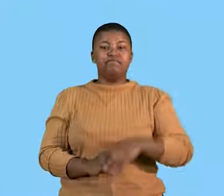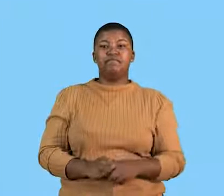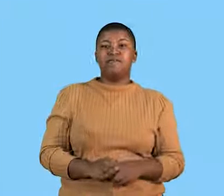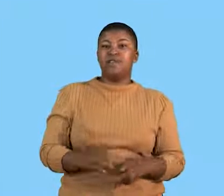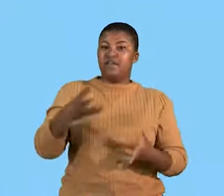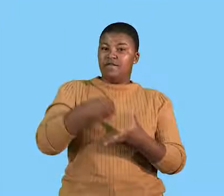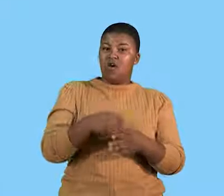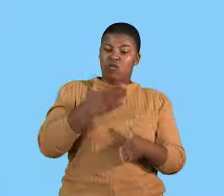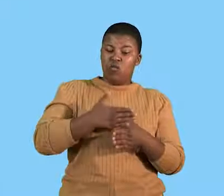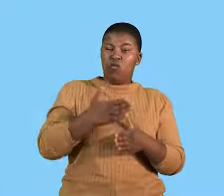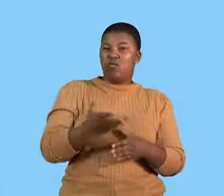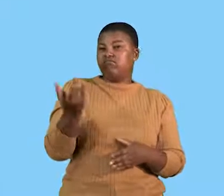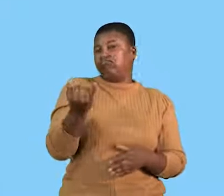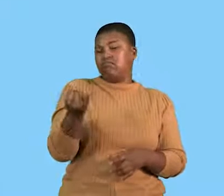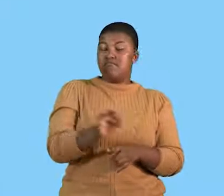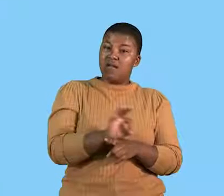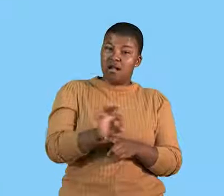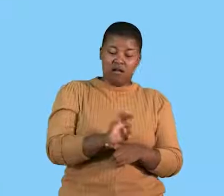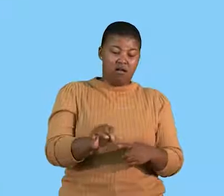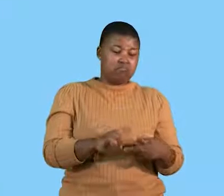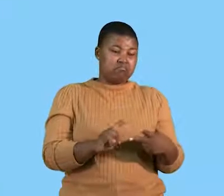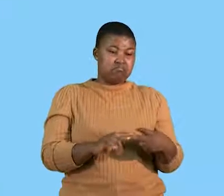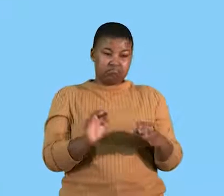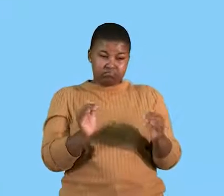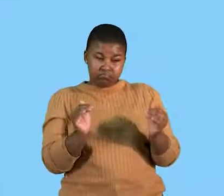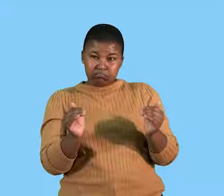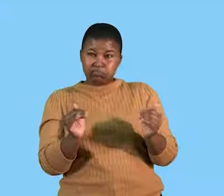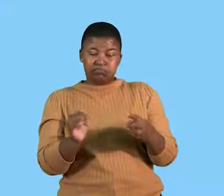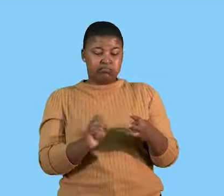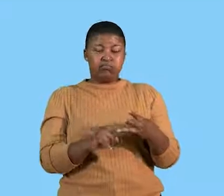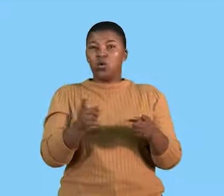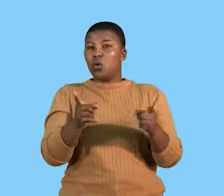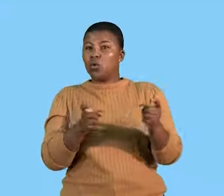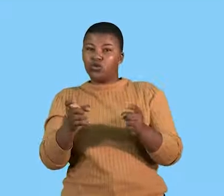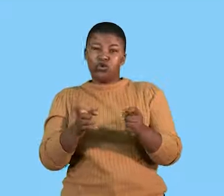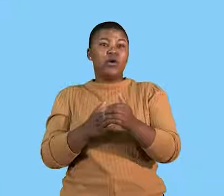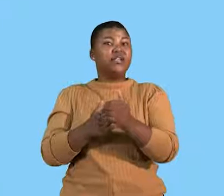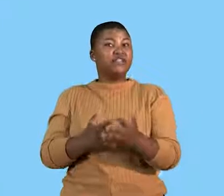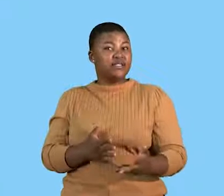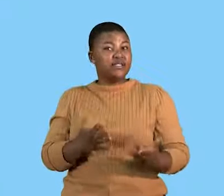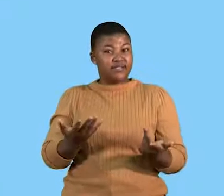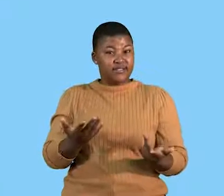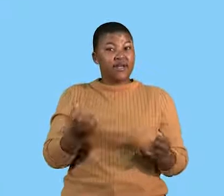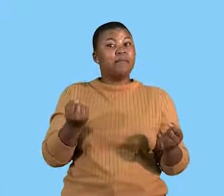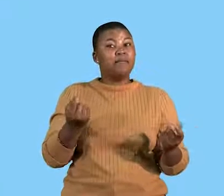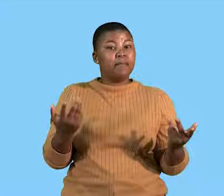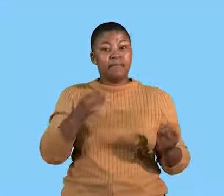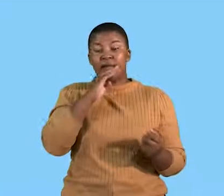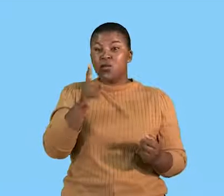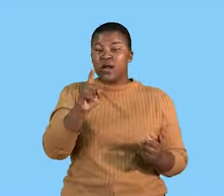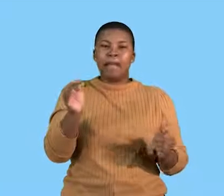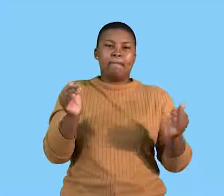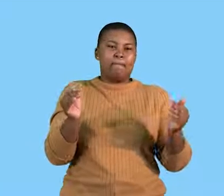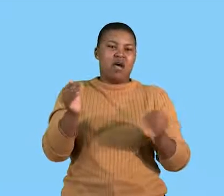one says it includes tasks like planning, organizing, control and leading. As we know, it's the